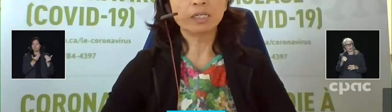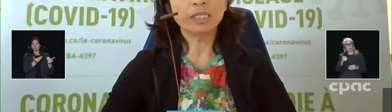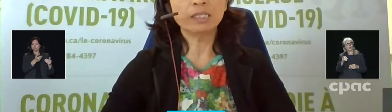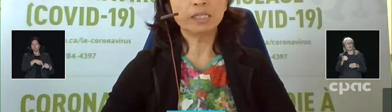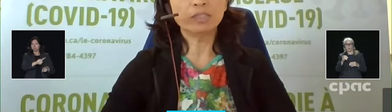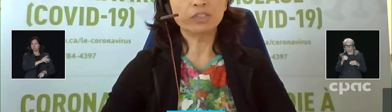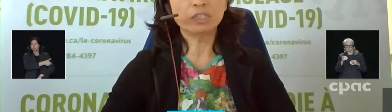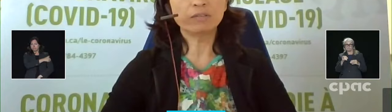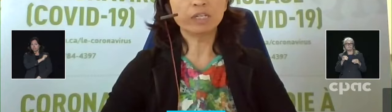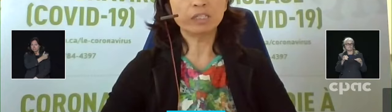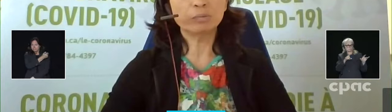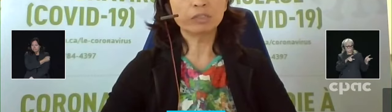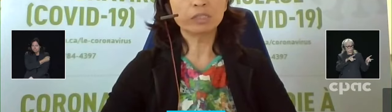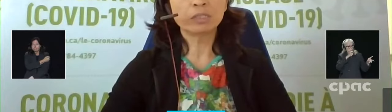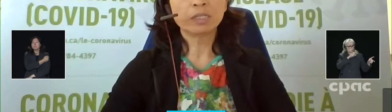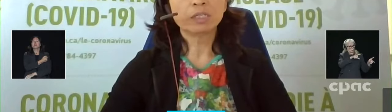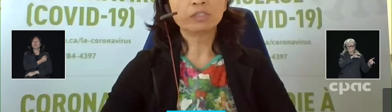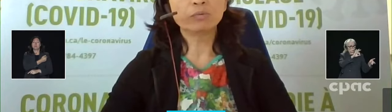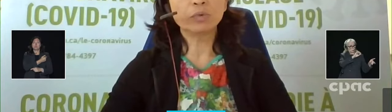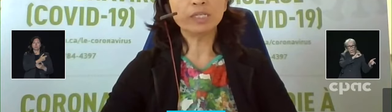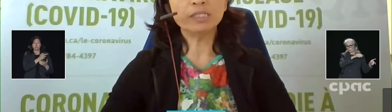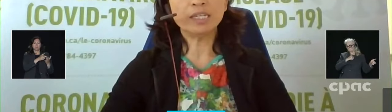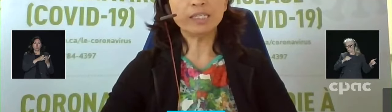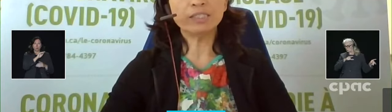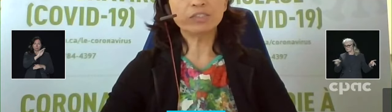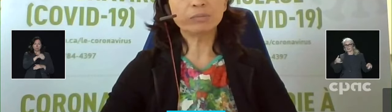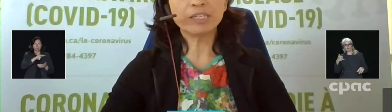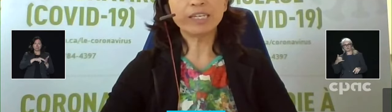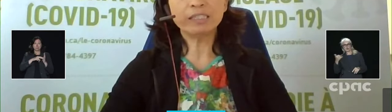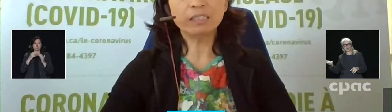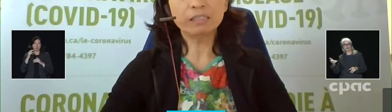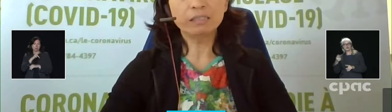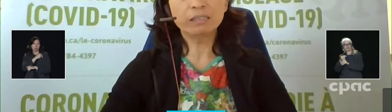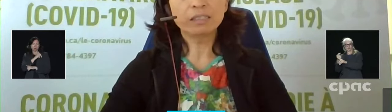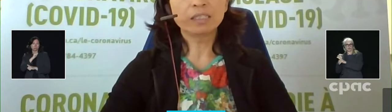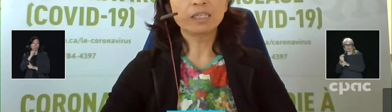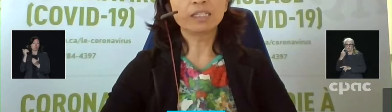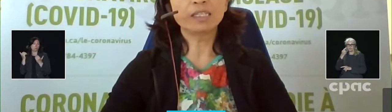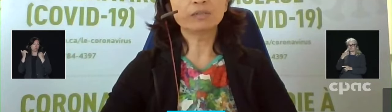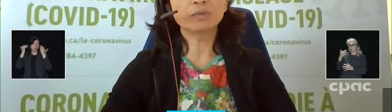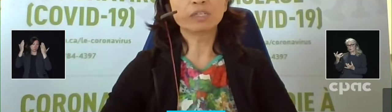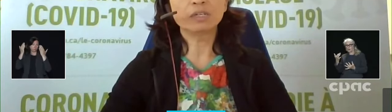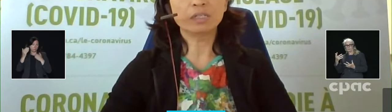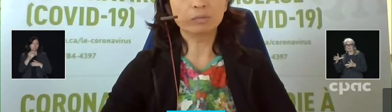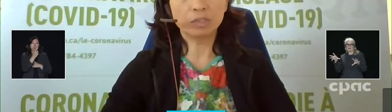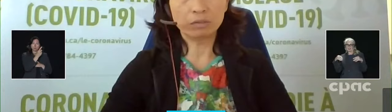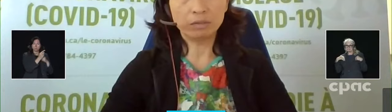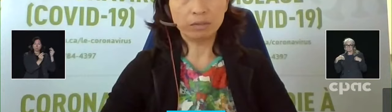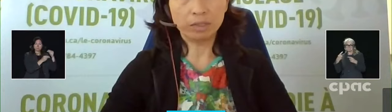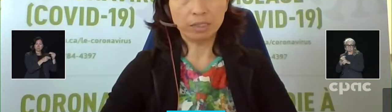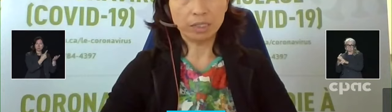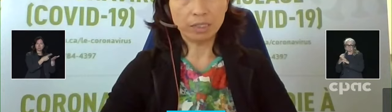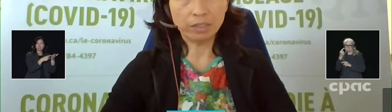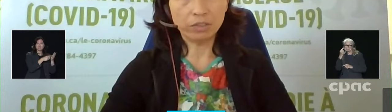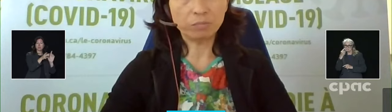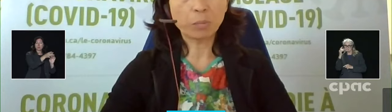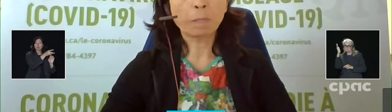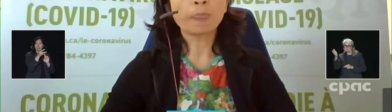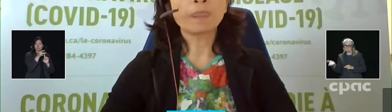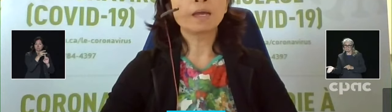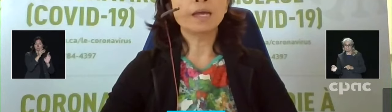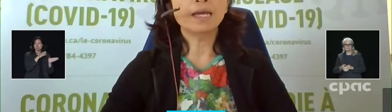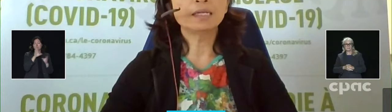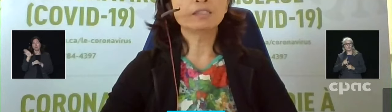avoid an inundation of the hospitals. So one slide is talking about cases and the other one